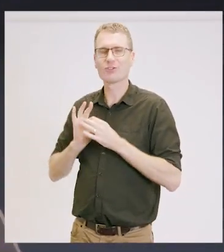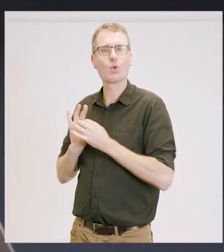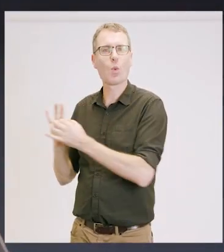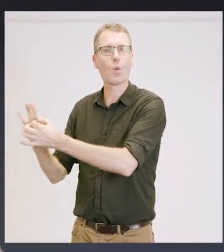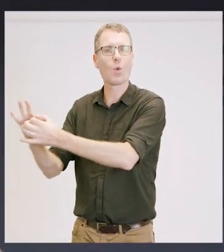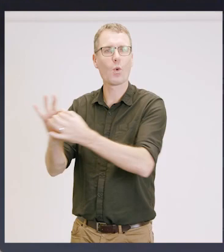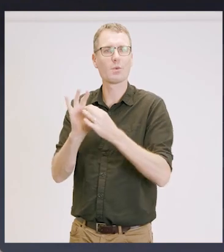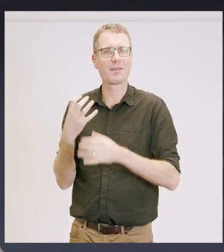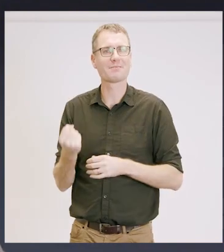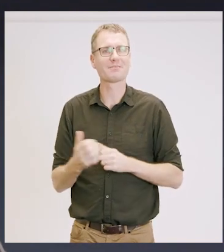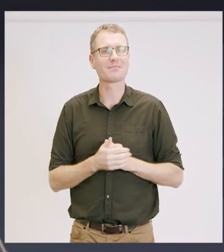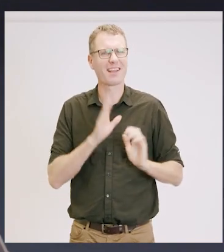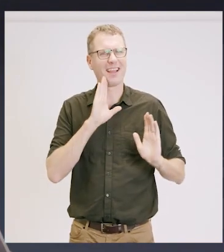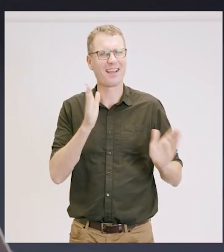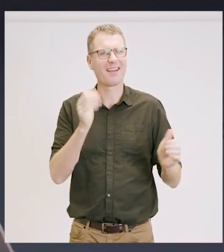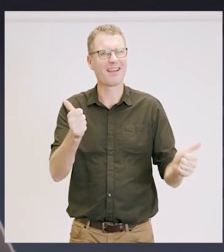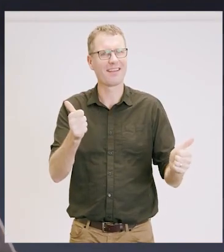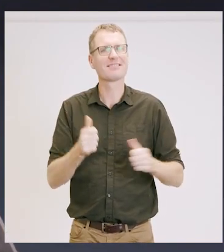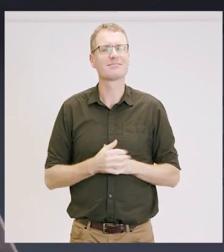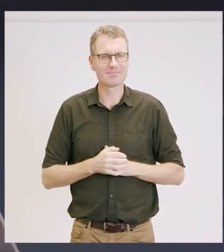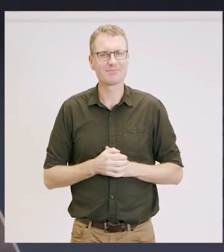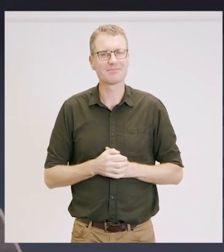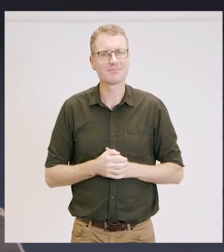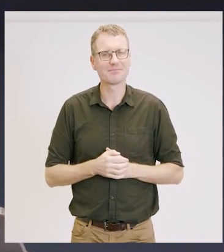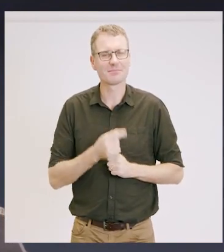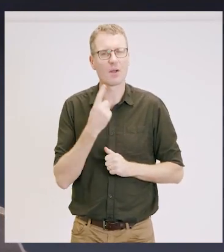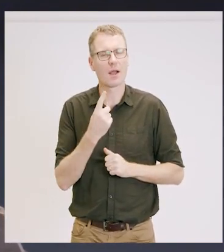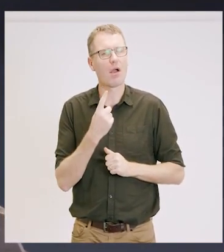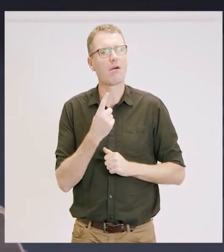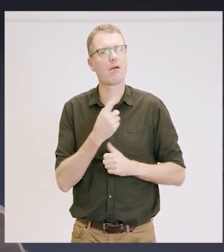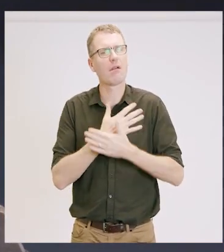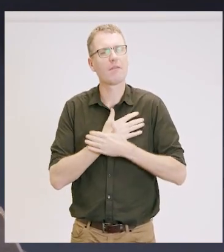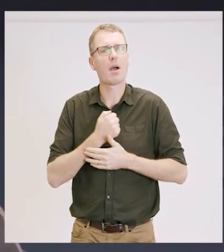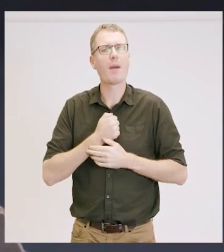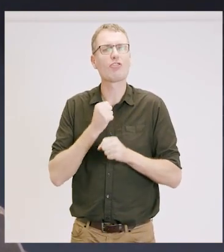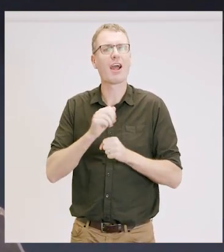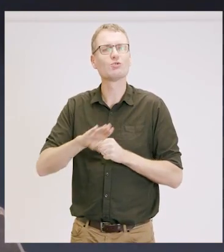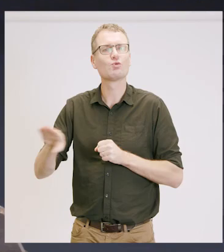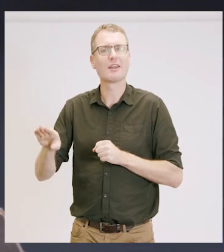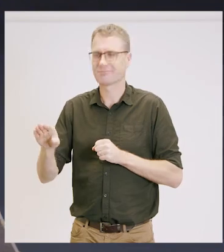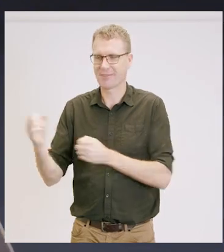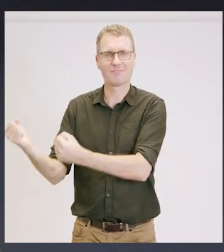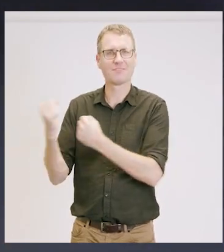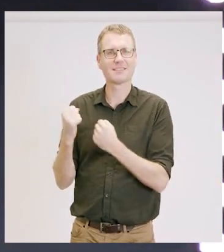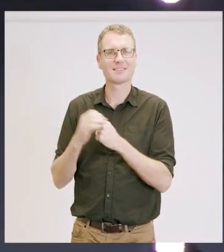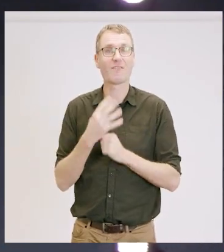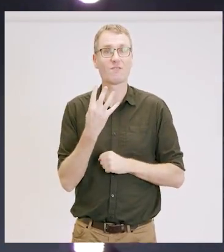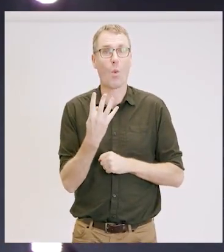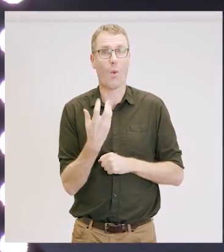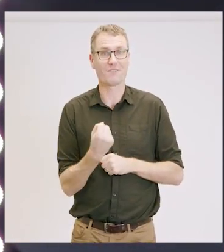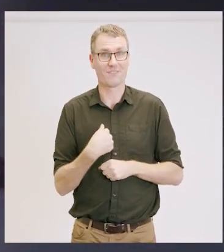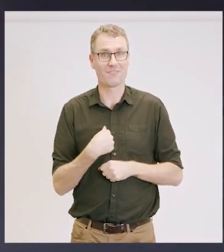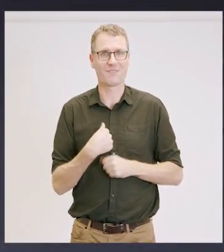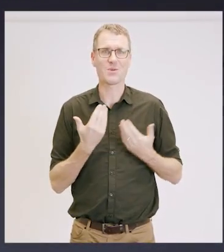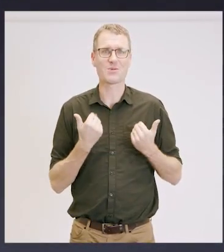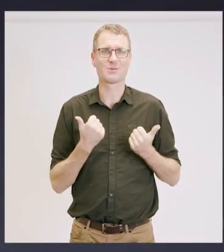I know that I am family. There is something joining me together with those things. Isn't that a cool thing? One of the things I love the most